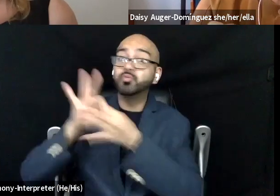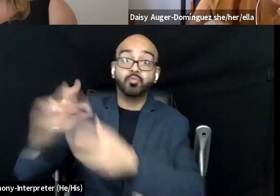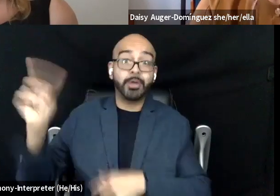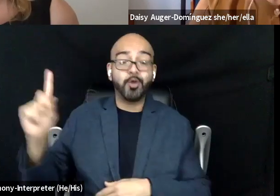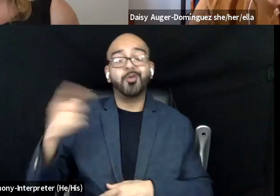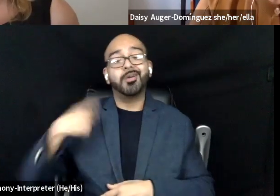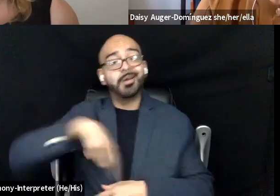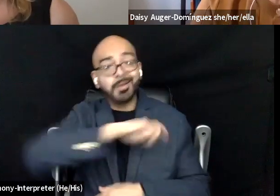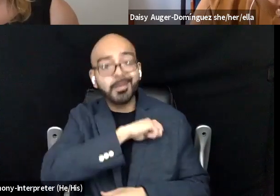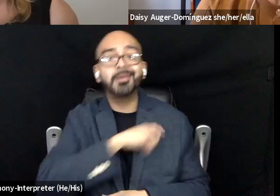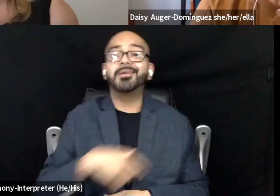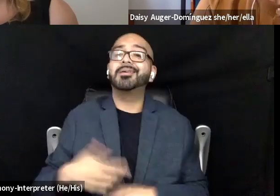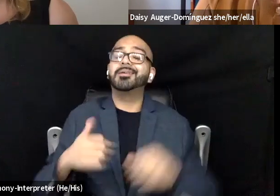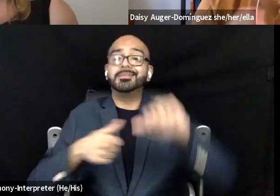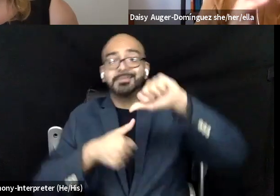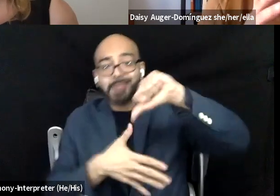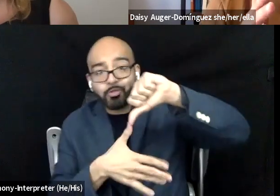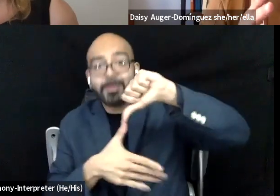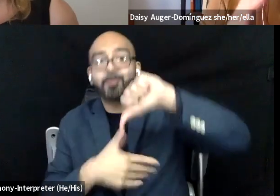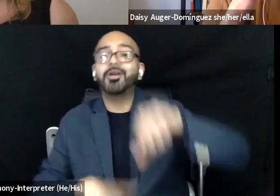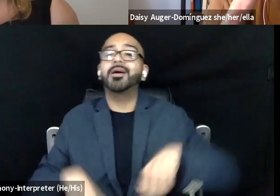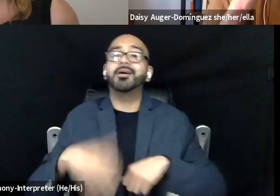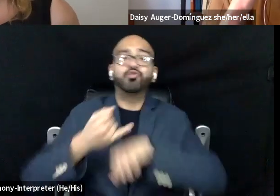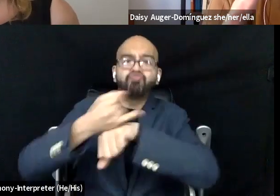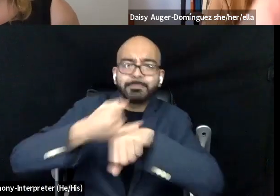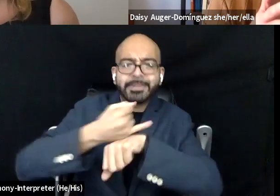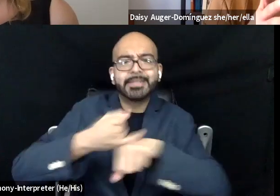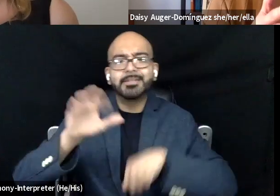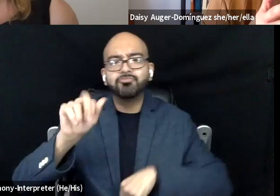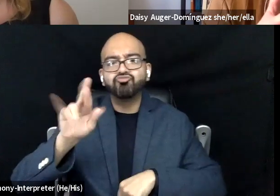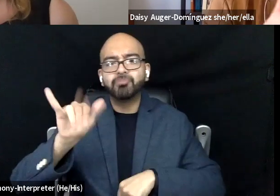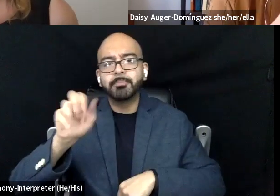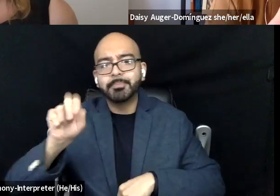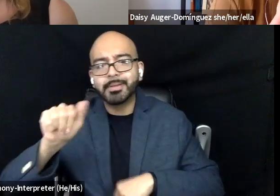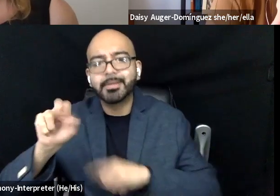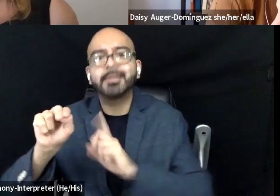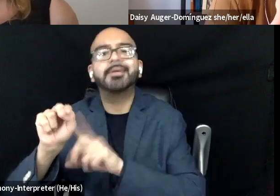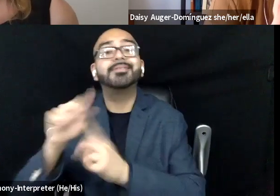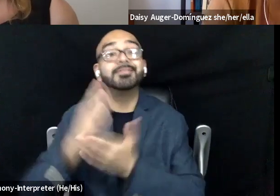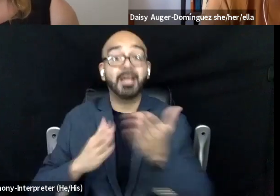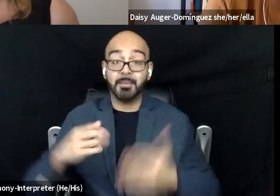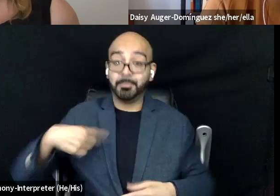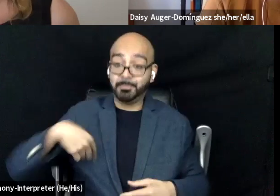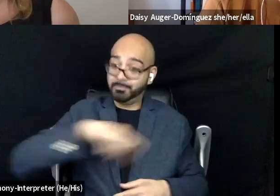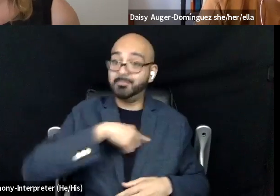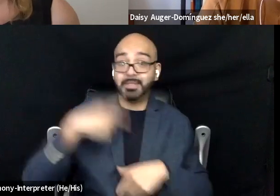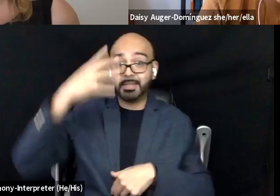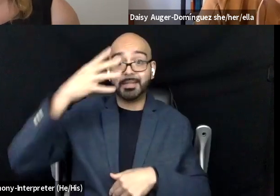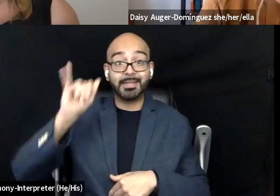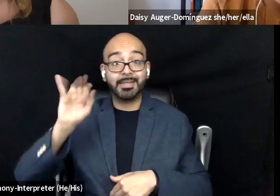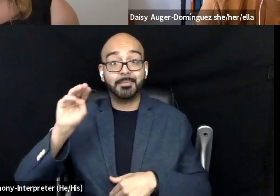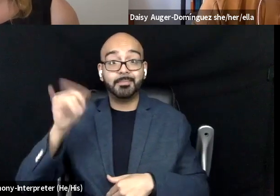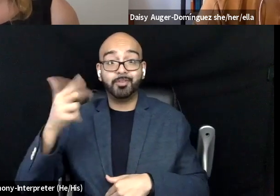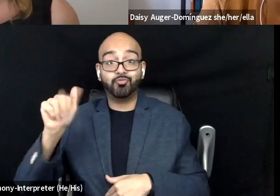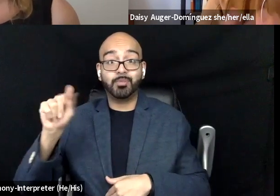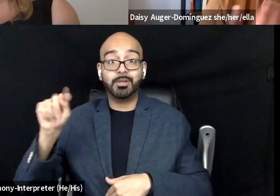Central America, South America, and the Caribbean. And some of us are immigrants that have been in this country since we were